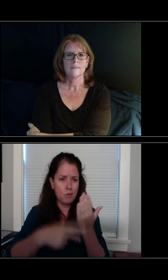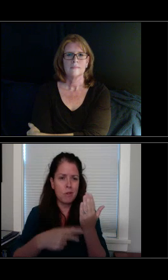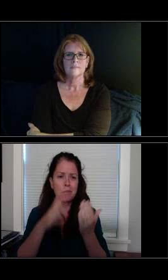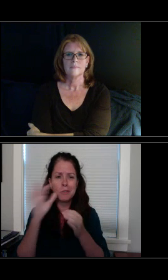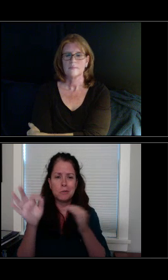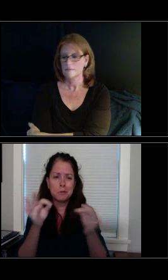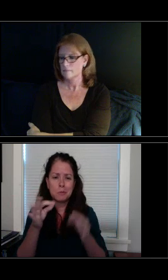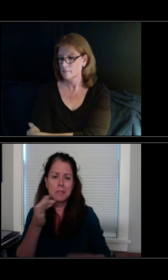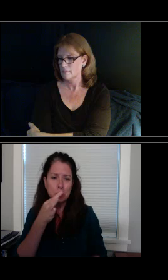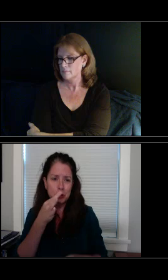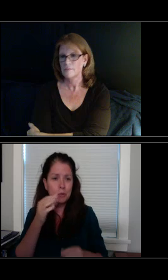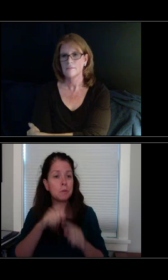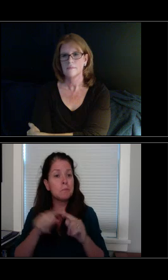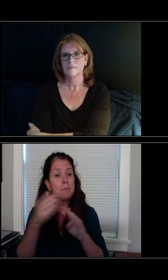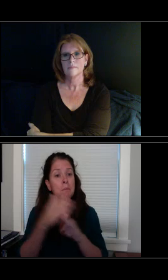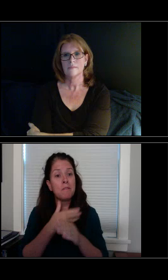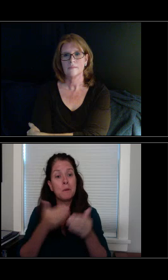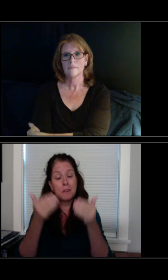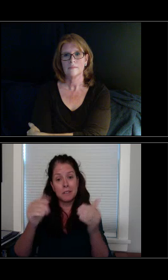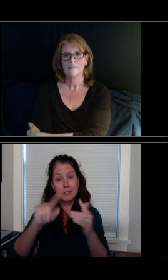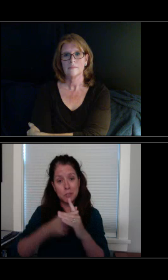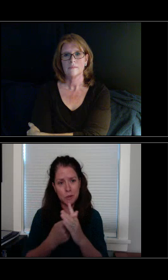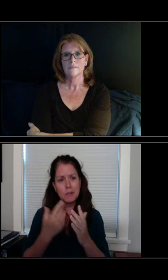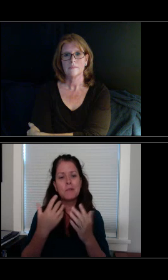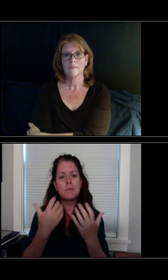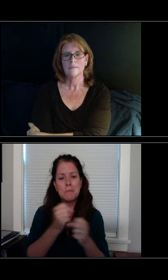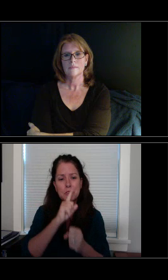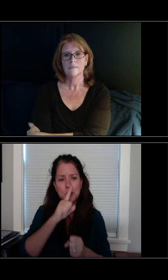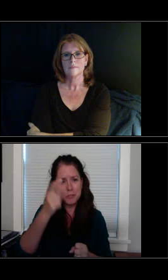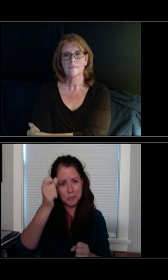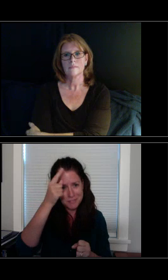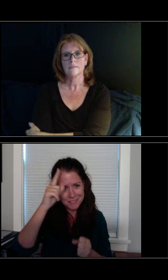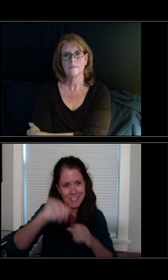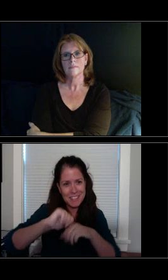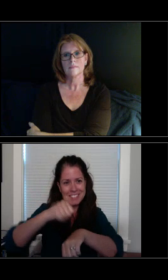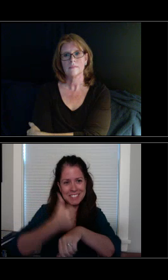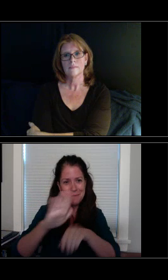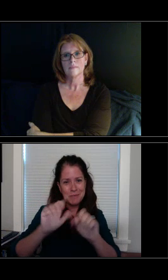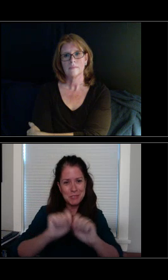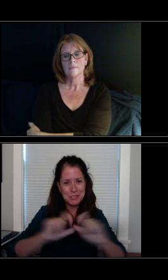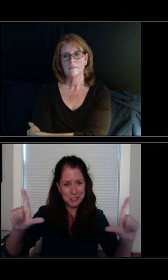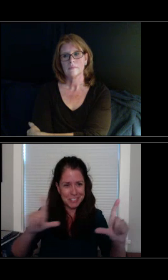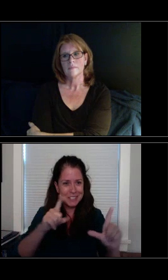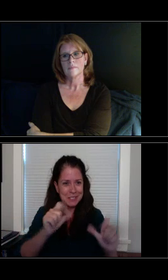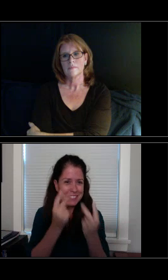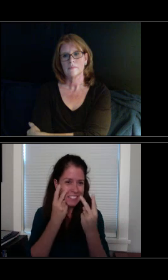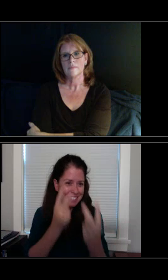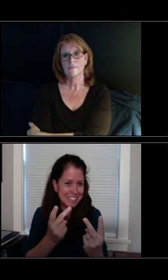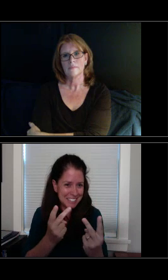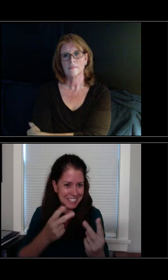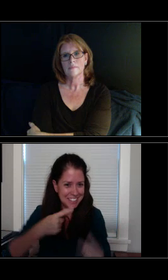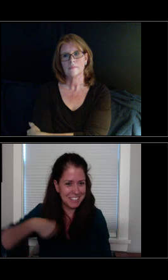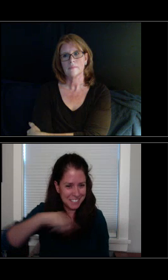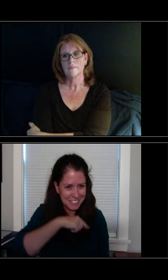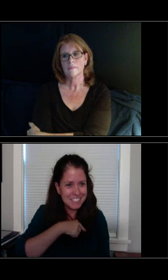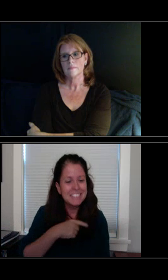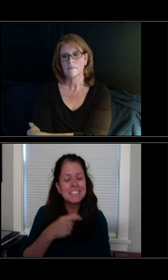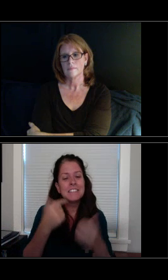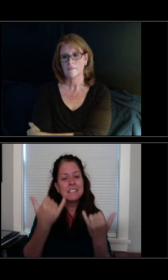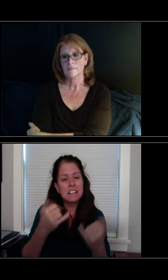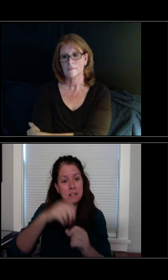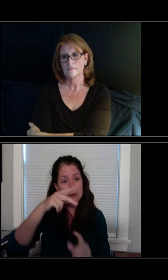The Marie Center is one of the 5 regional centers that I will show a map of that shortly, but I wanted